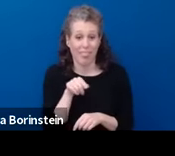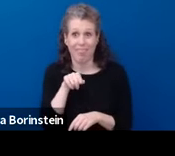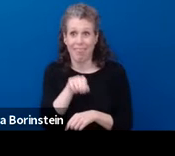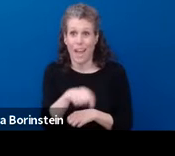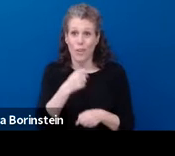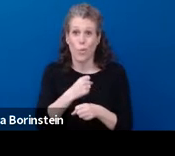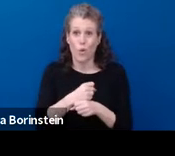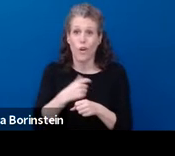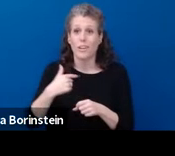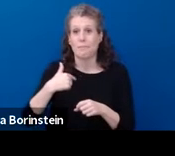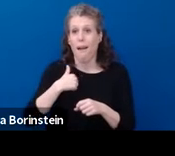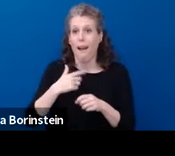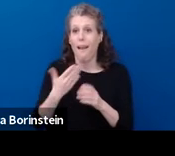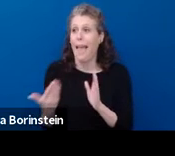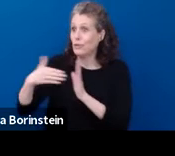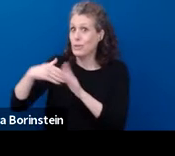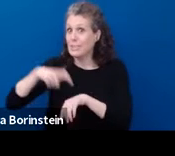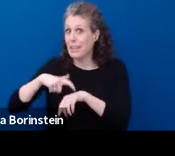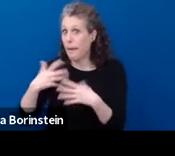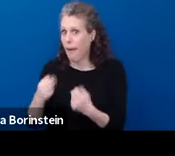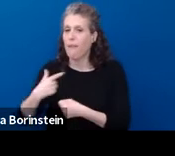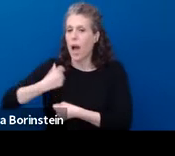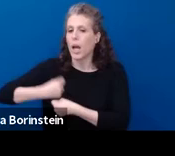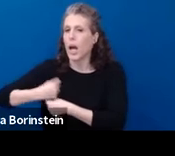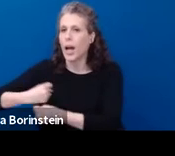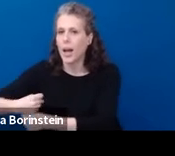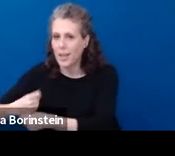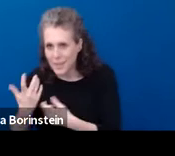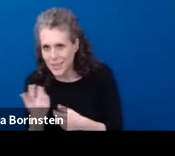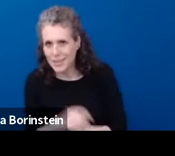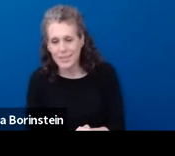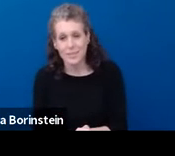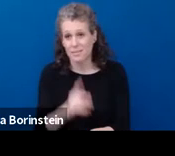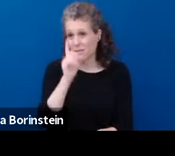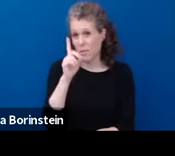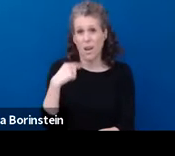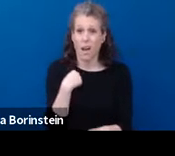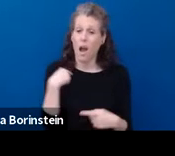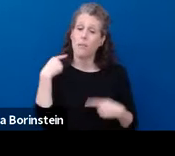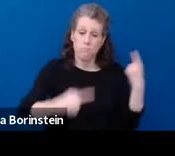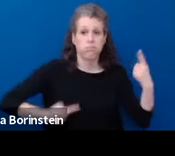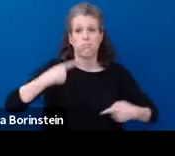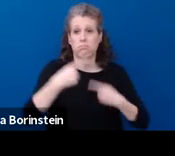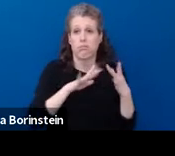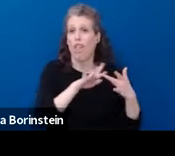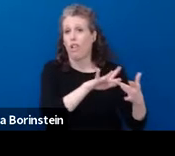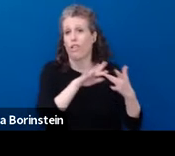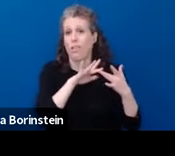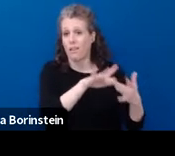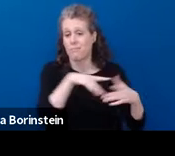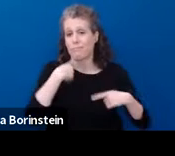I was very open with that from the beginning. But I still have continuously contact with them, and